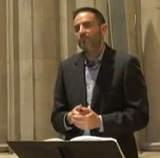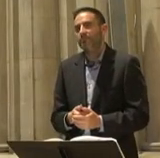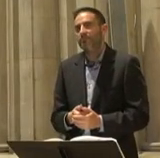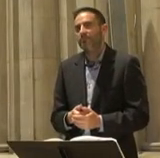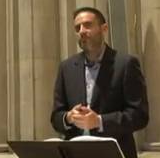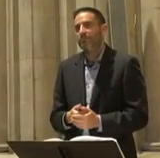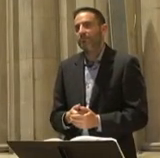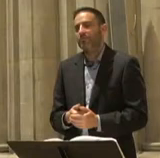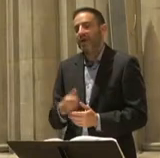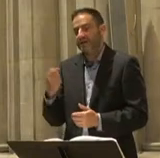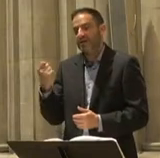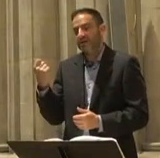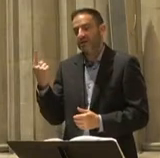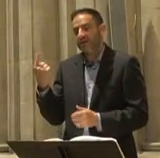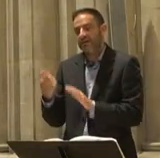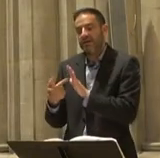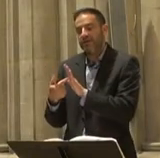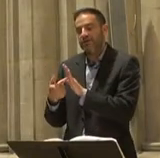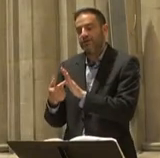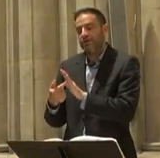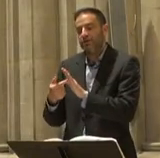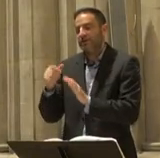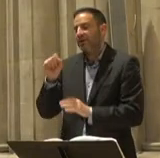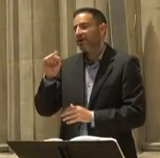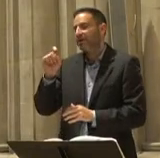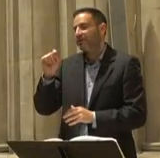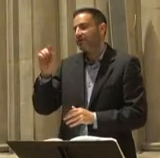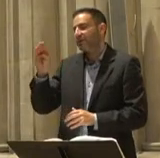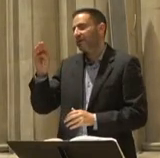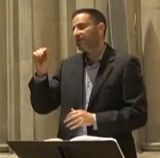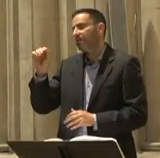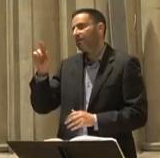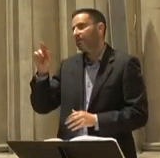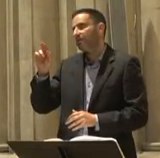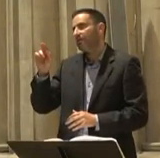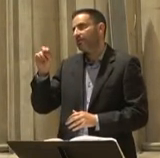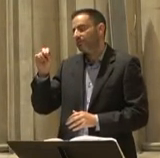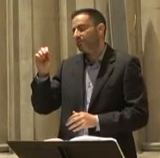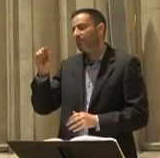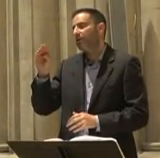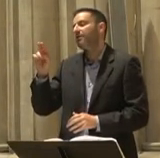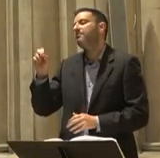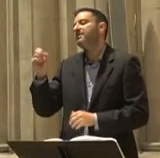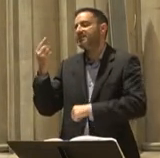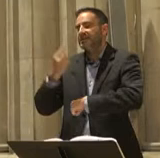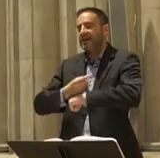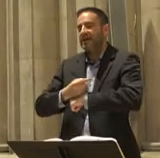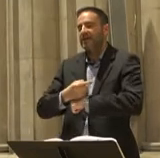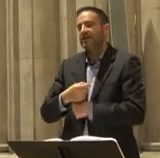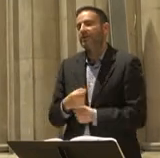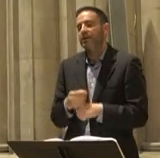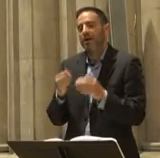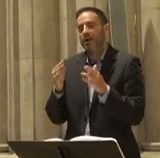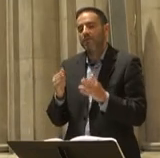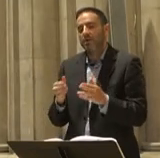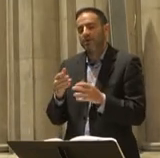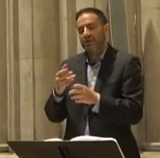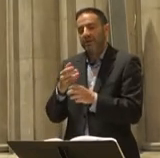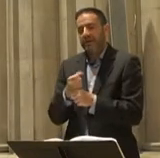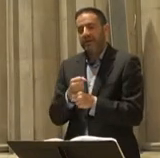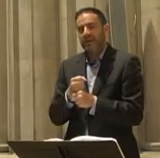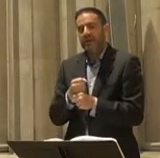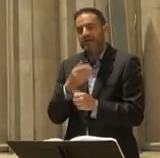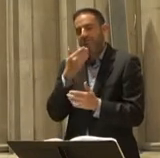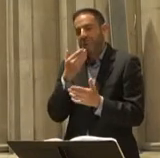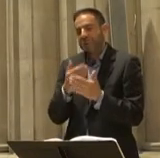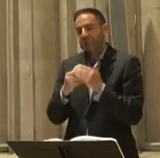in the Christian calendar is St. Barnabas Day, Joseph Barnabas, one of the people in our calendar who gets apostolic